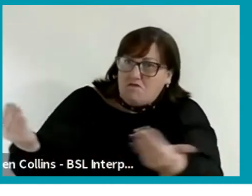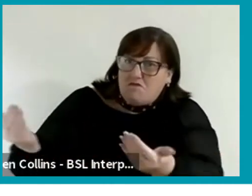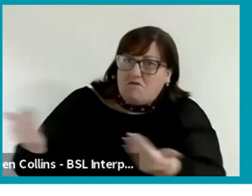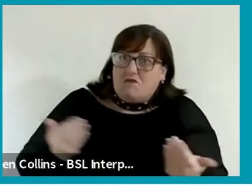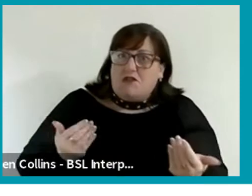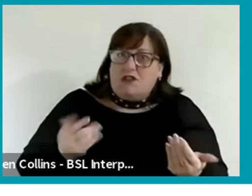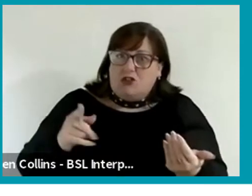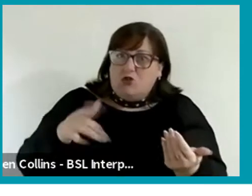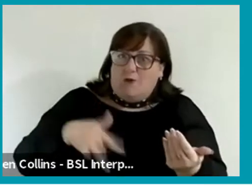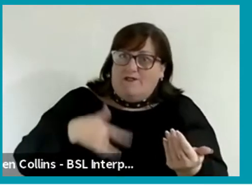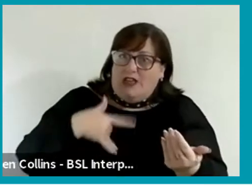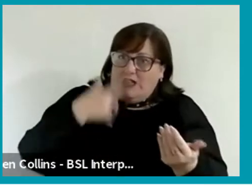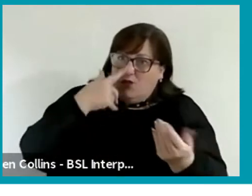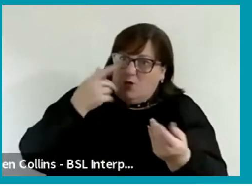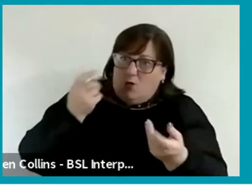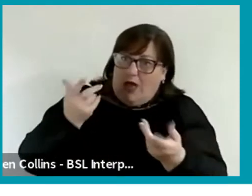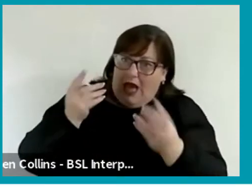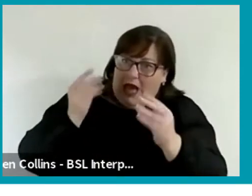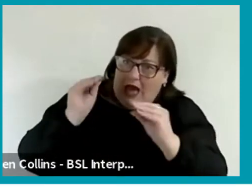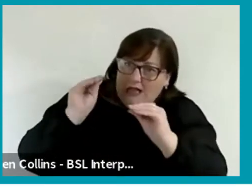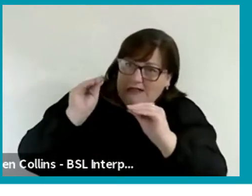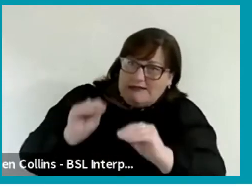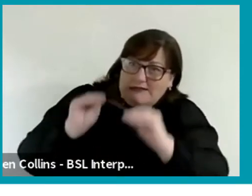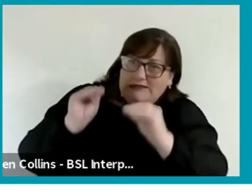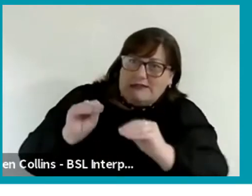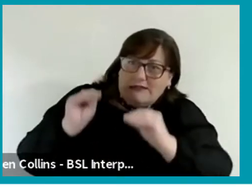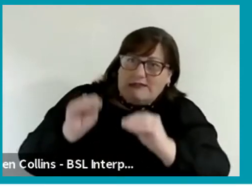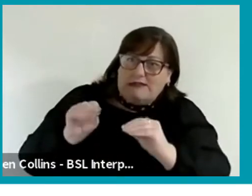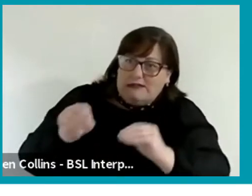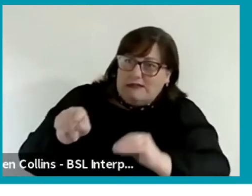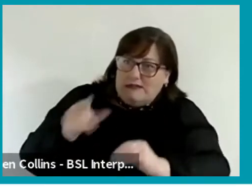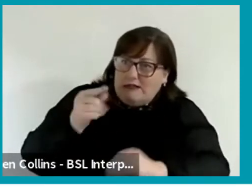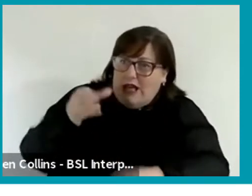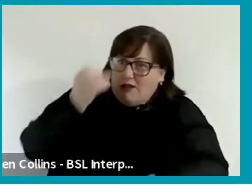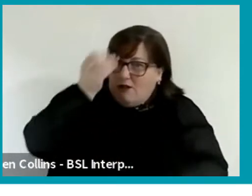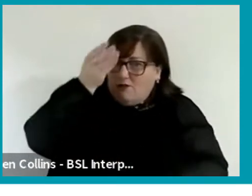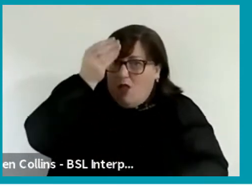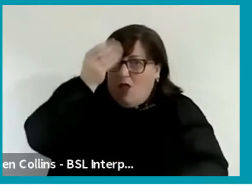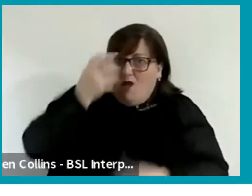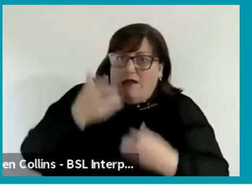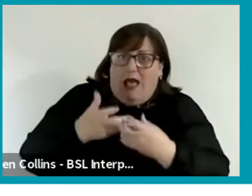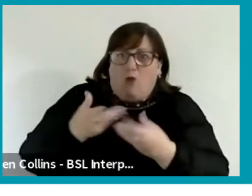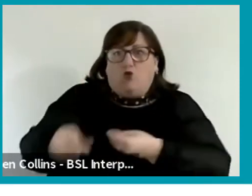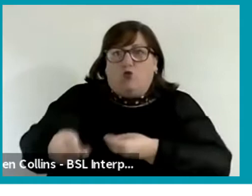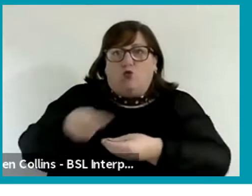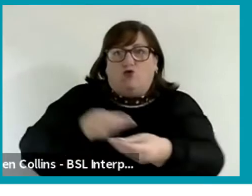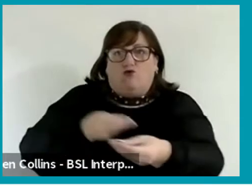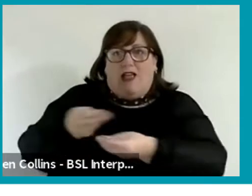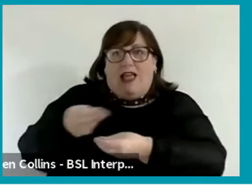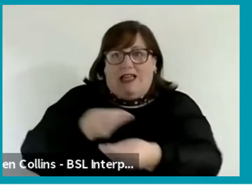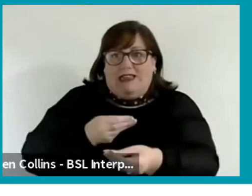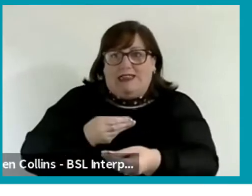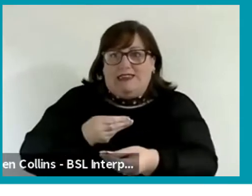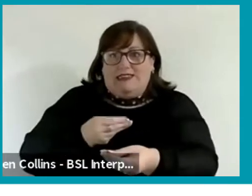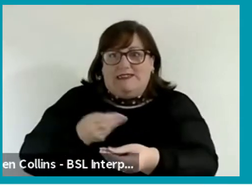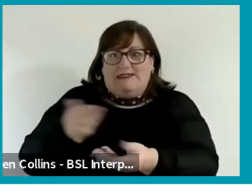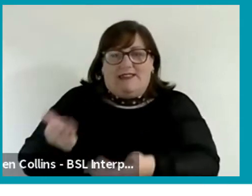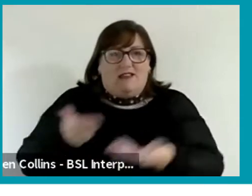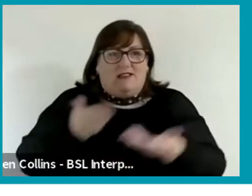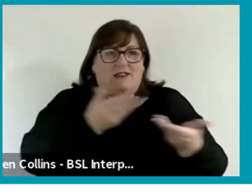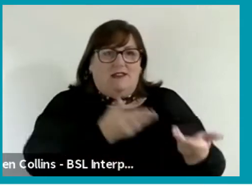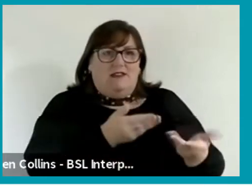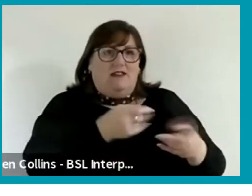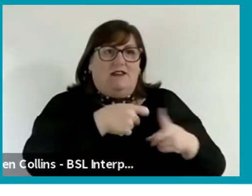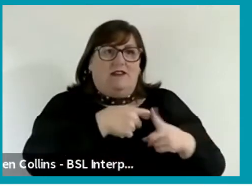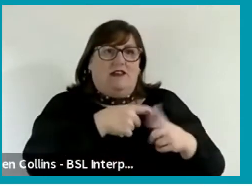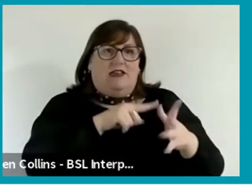skills that is needed to be able to trade. So we might explore that a little later. Karolina, welcome. Can you